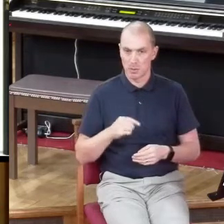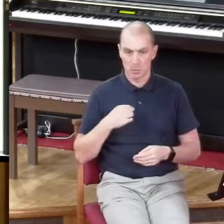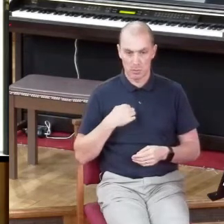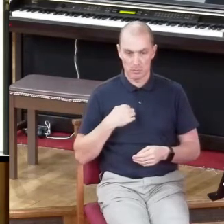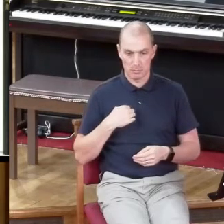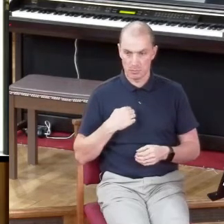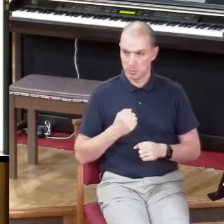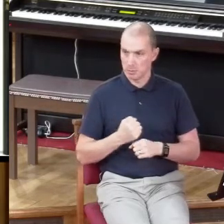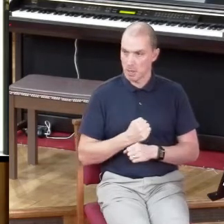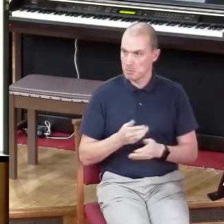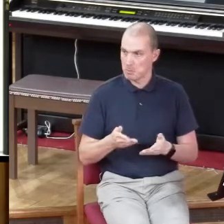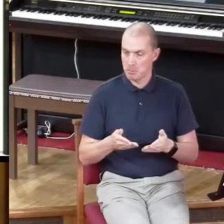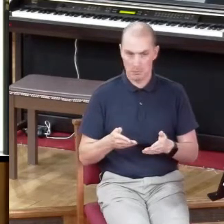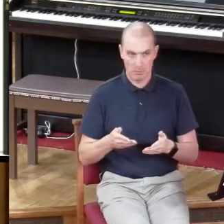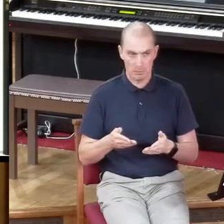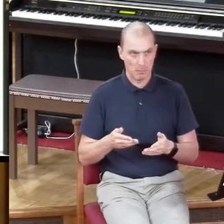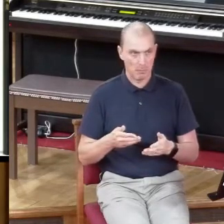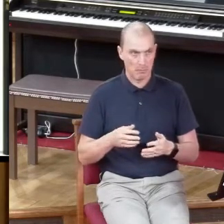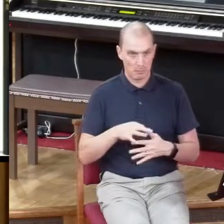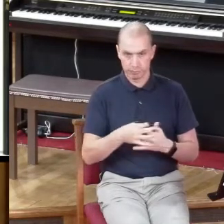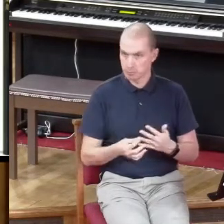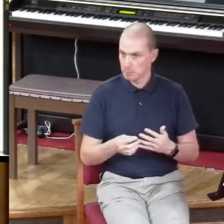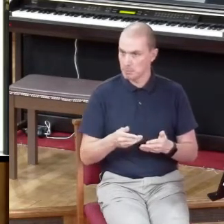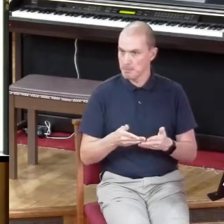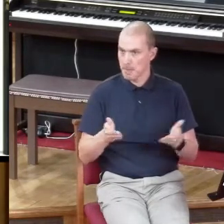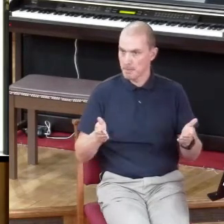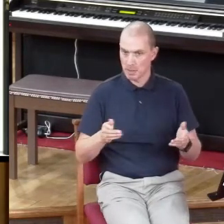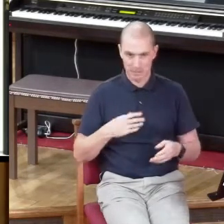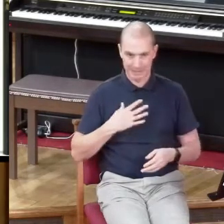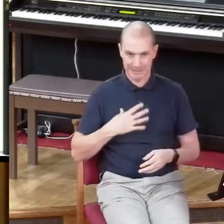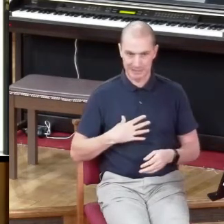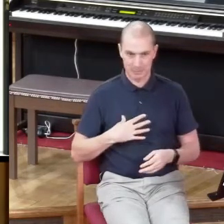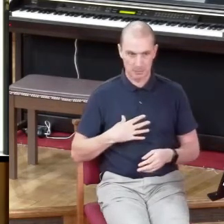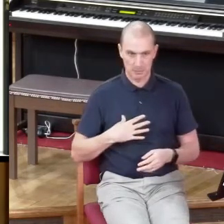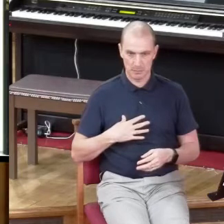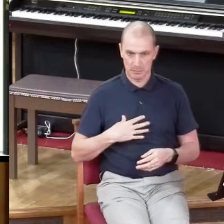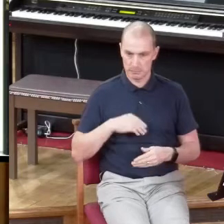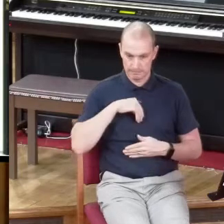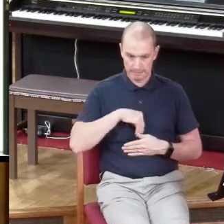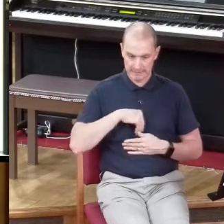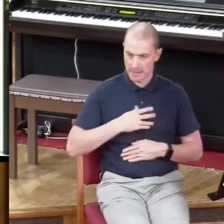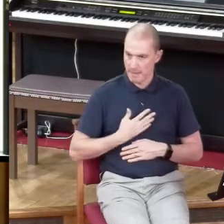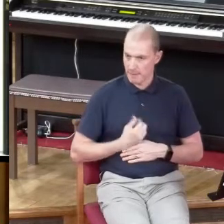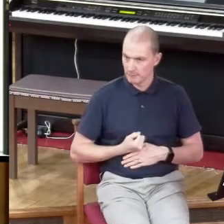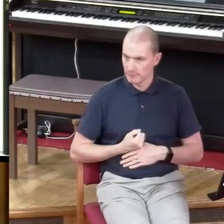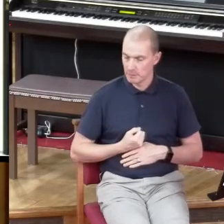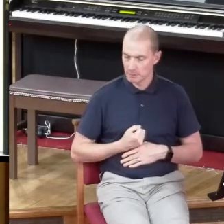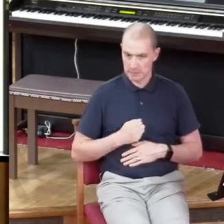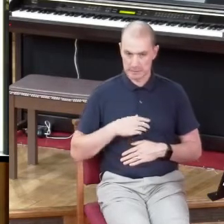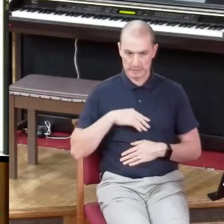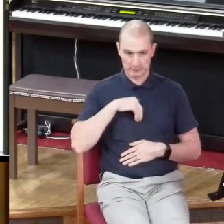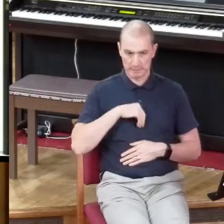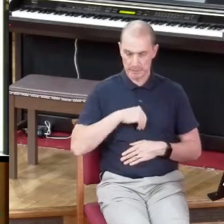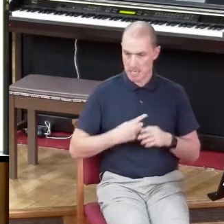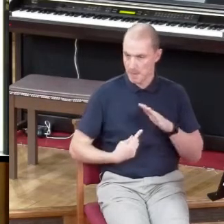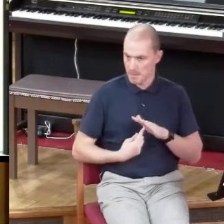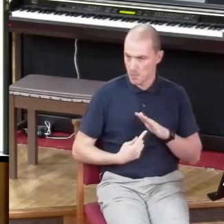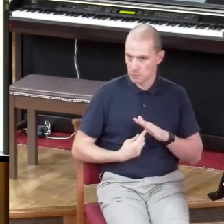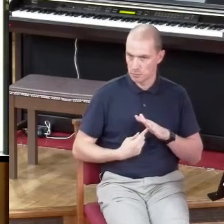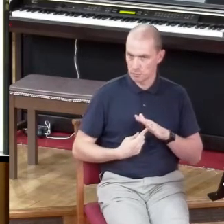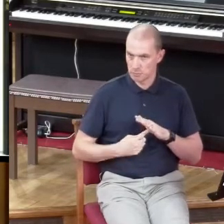public unless you really want to. You don't profess your faith in front of other people unless it's important to you, unless